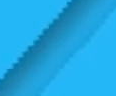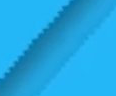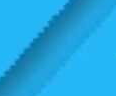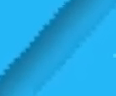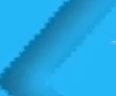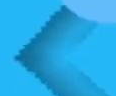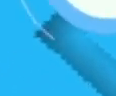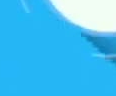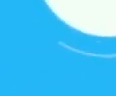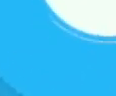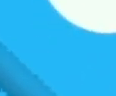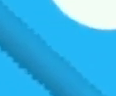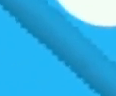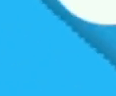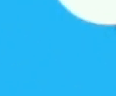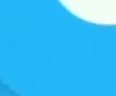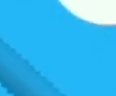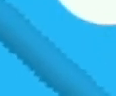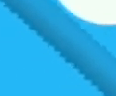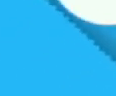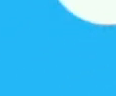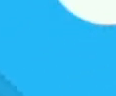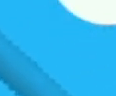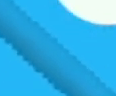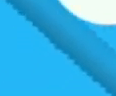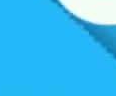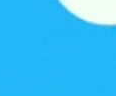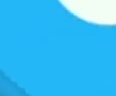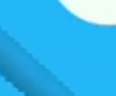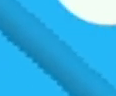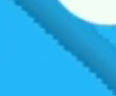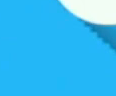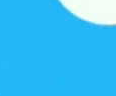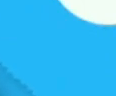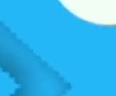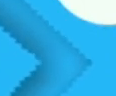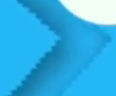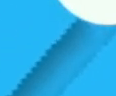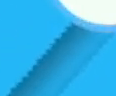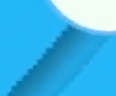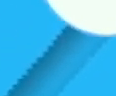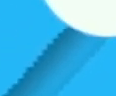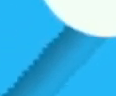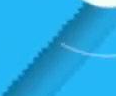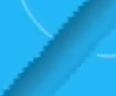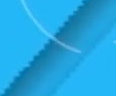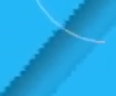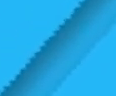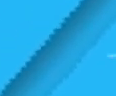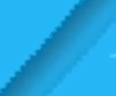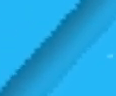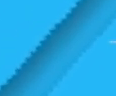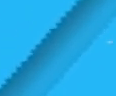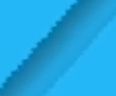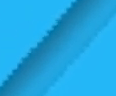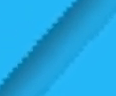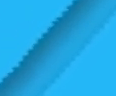Forms, Facebook, Instagram, and Twitter for breaking news, live event coverage, web exclusives, and much more.